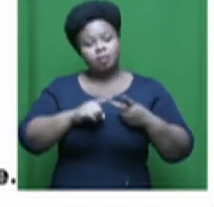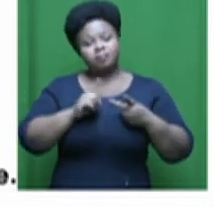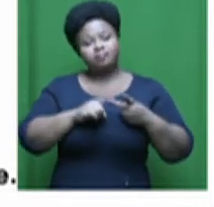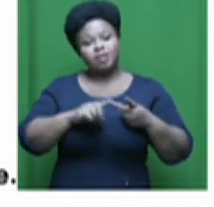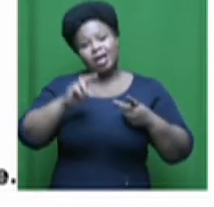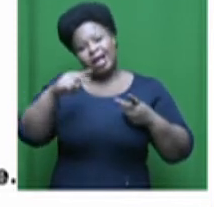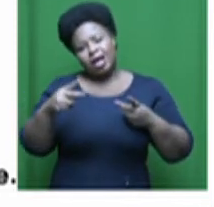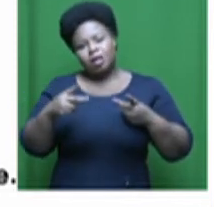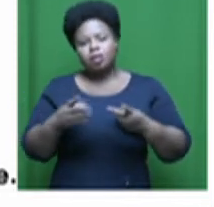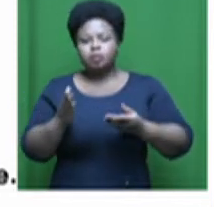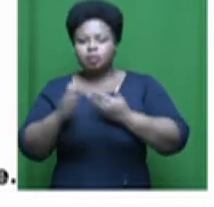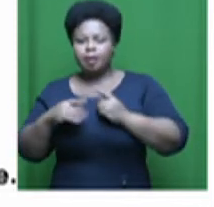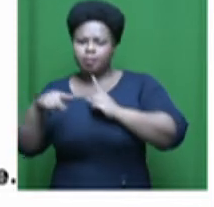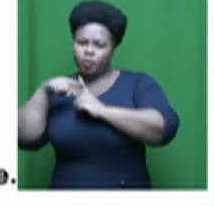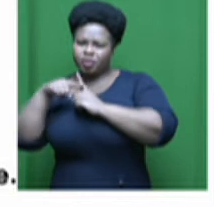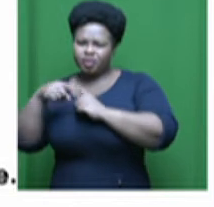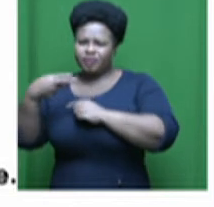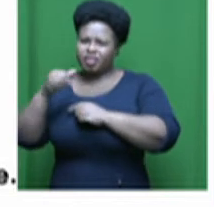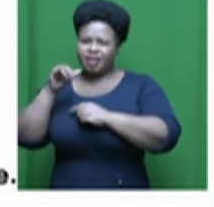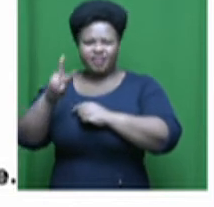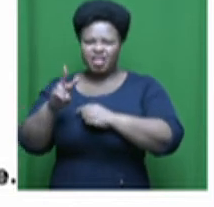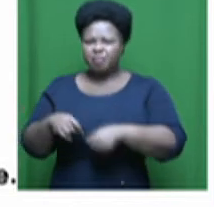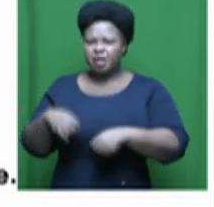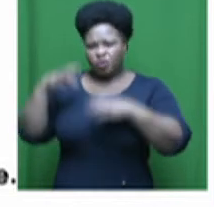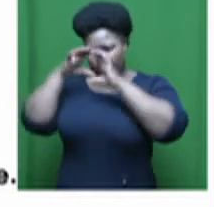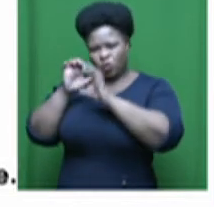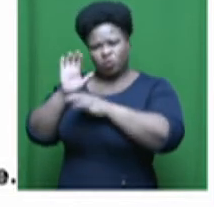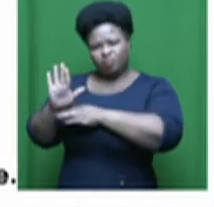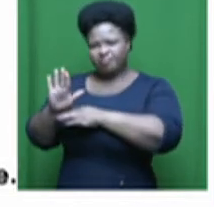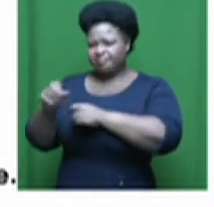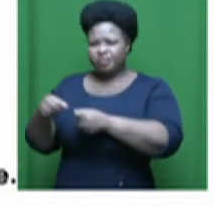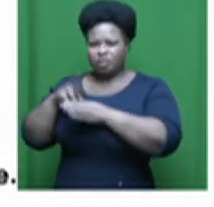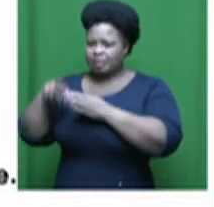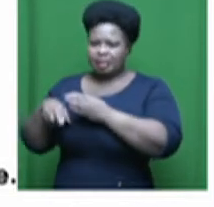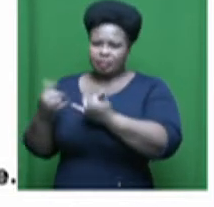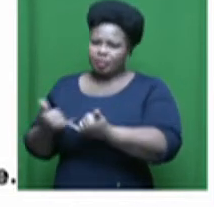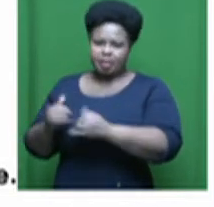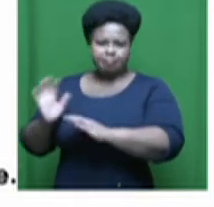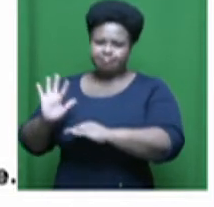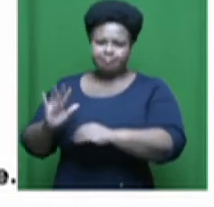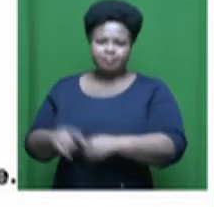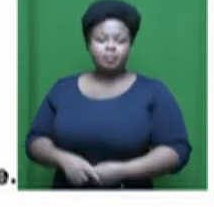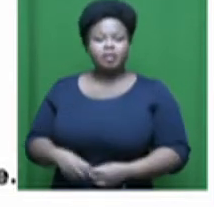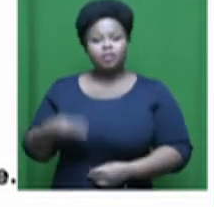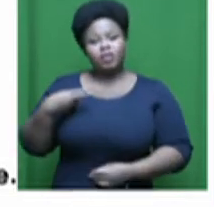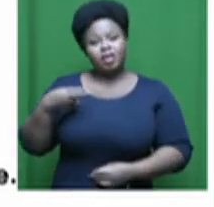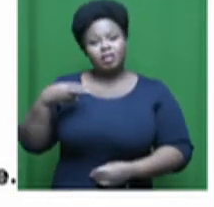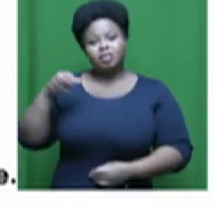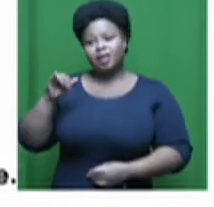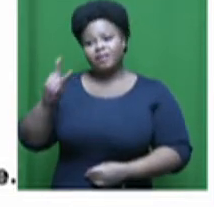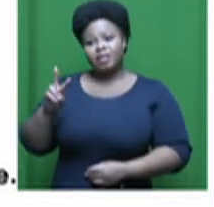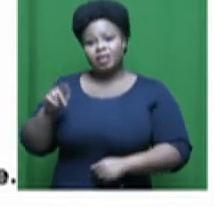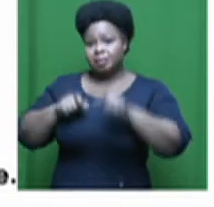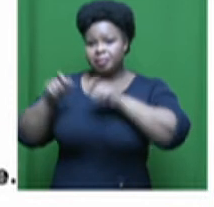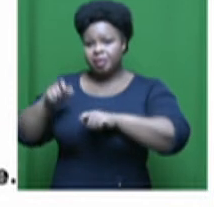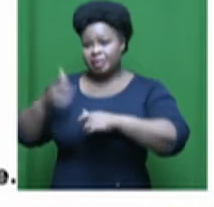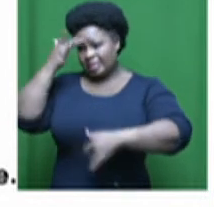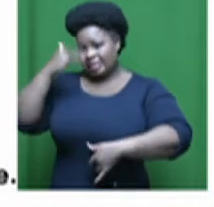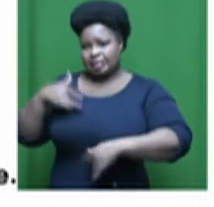that were included in the study, but I'm not going to report on their results this evening. For the HIV population, we were